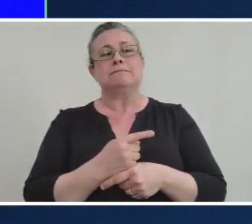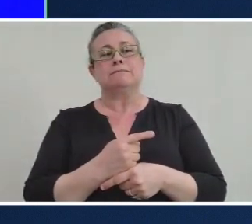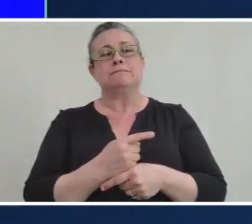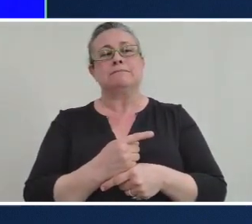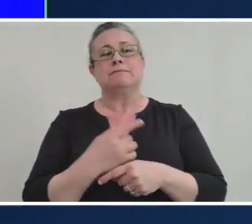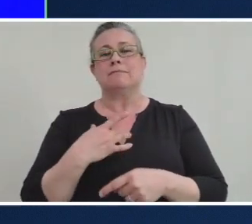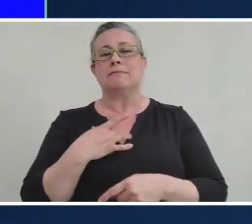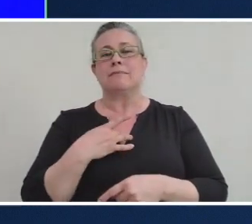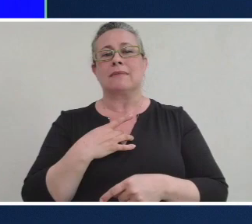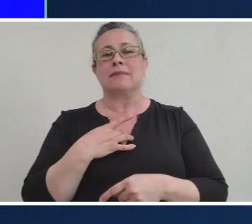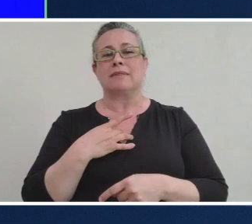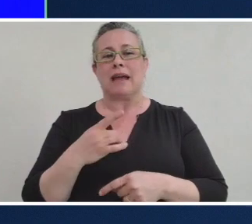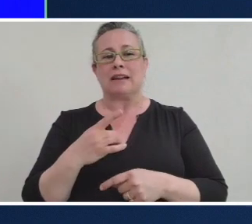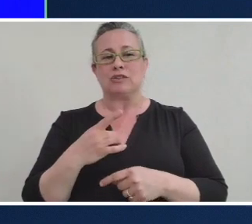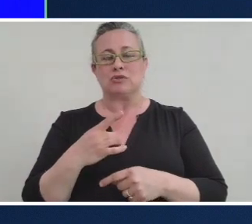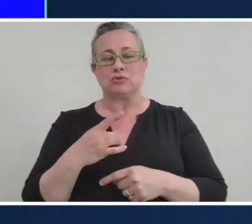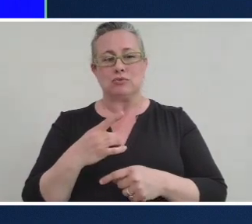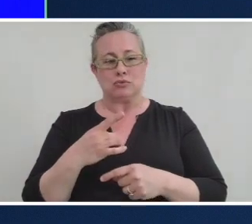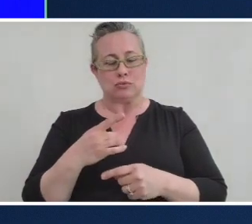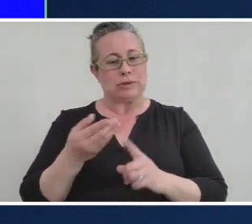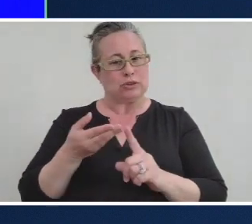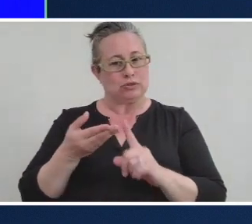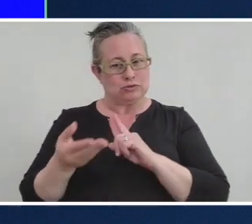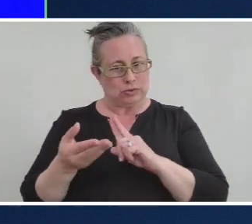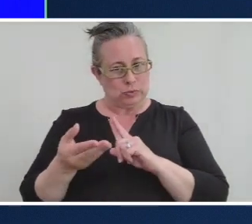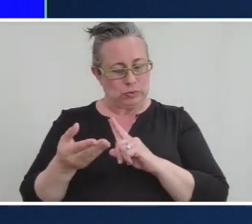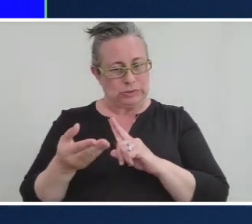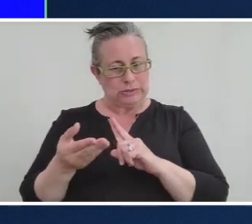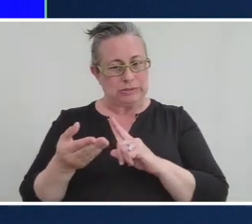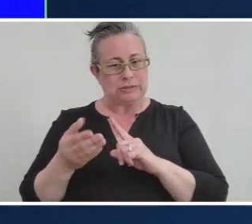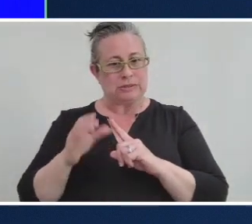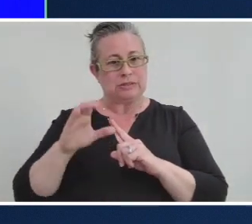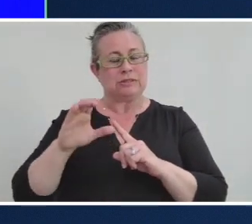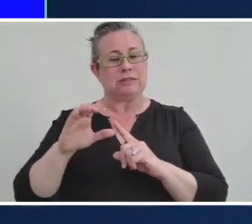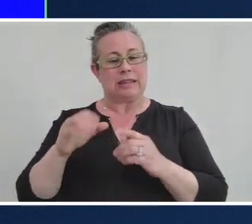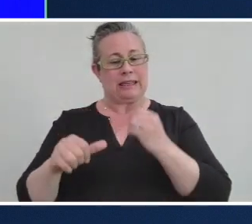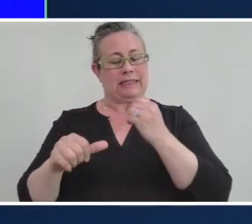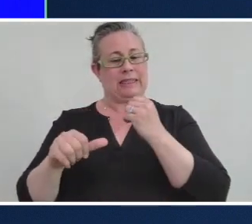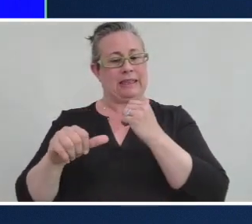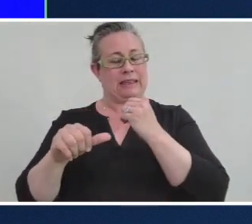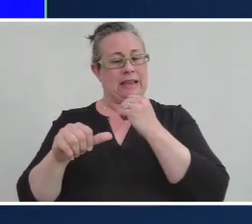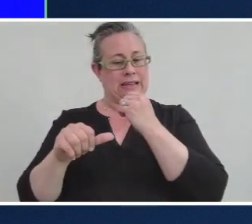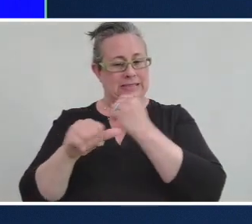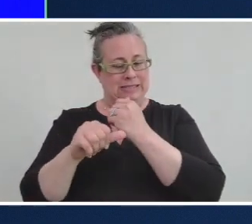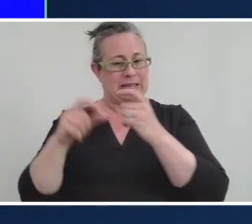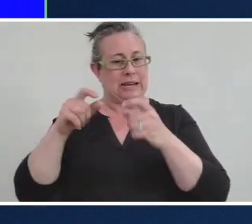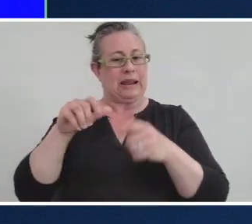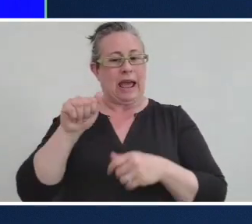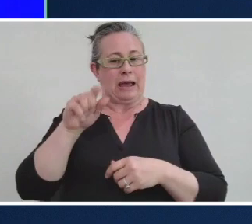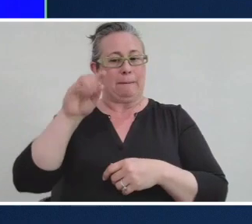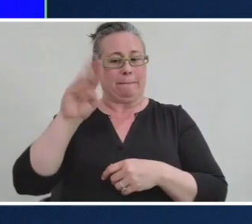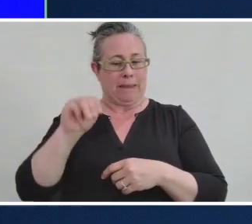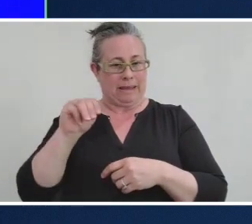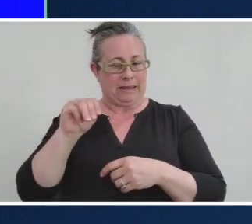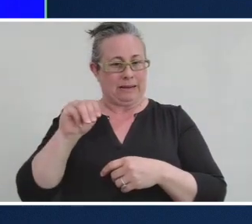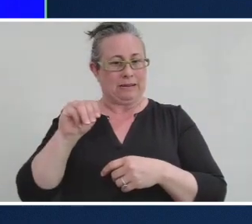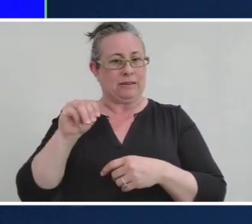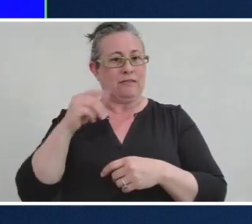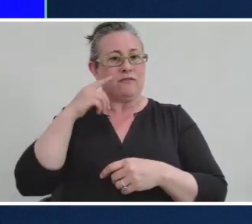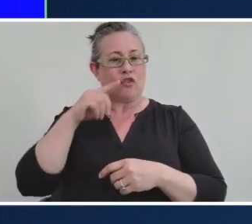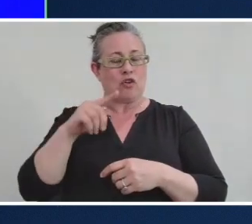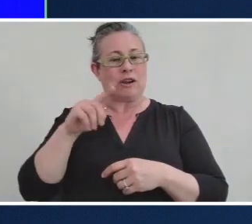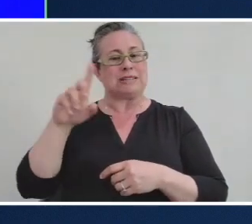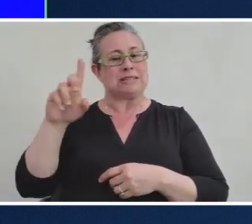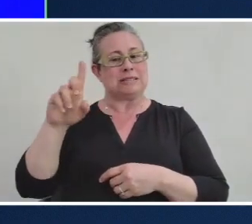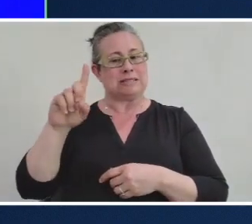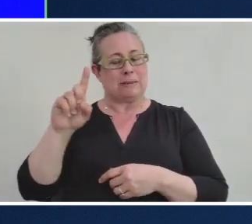Shannon Green, the Assistant Administrator for Democracy, Human Rights,